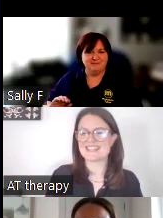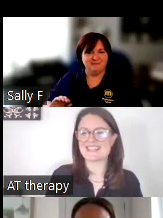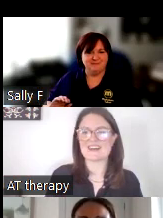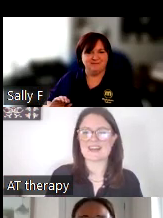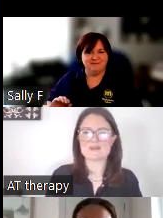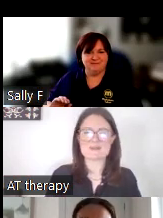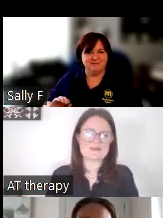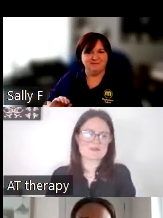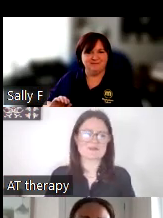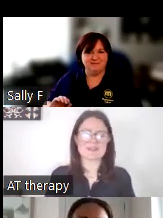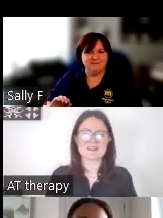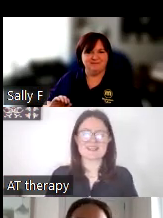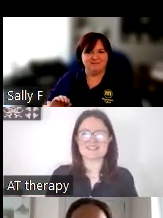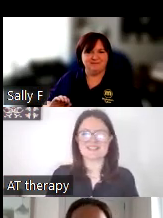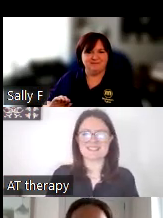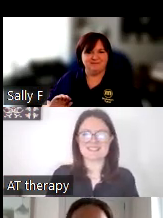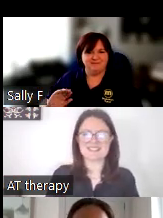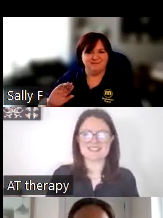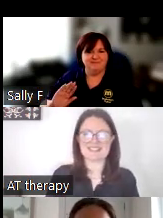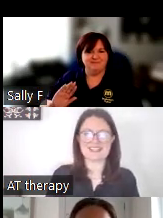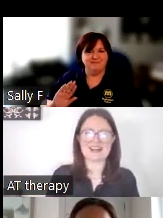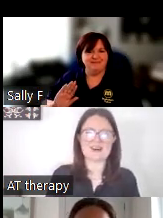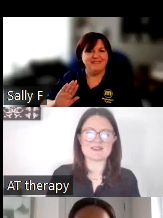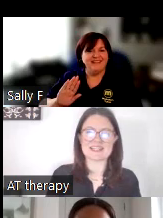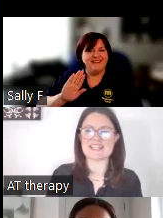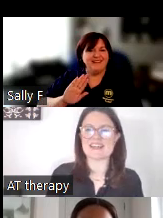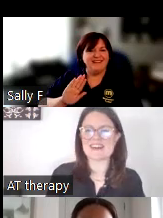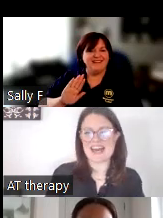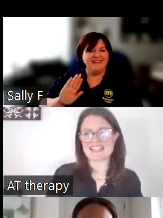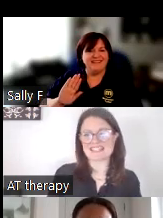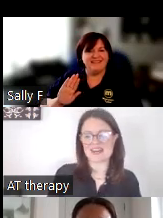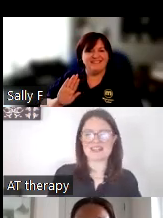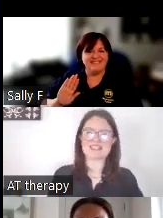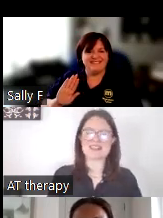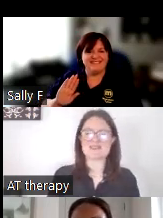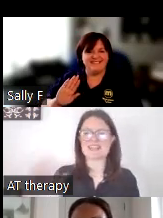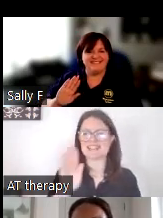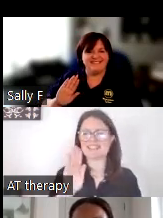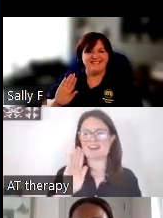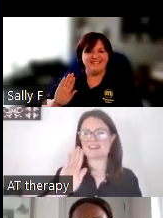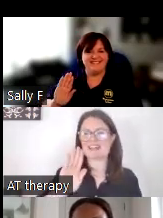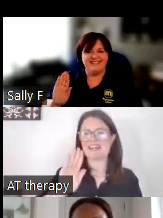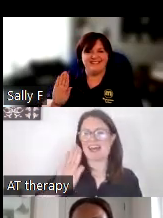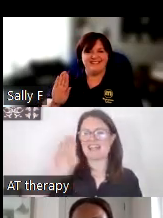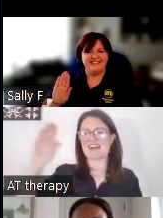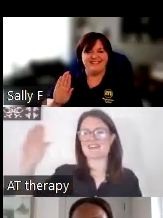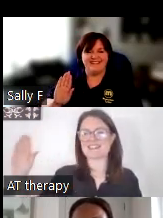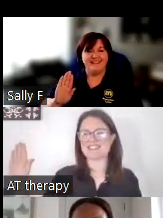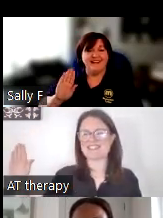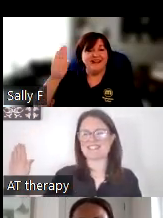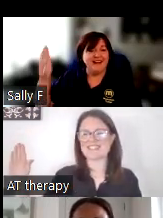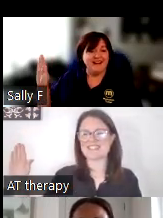Yes, see Yeah. Annabel. Brilliant, thank you. Oh, thank you. Okay, so let's do that one again. So